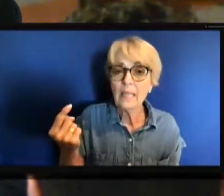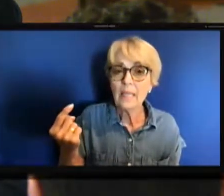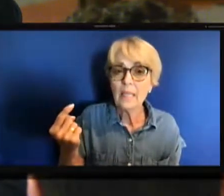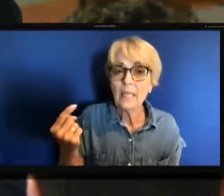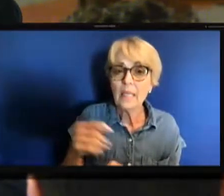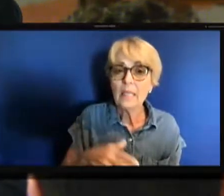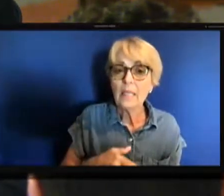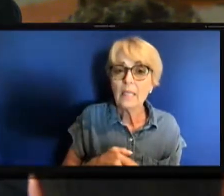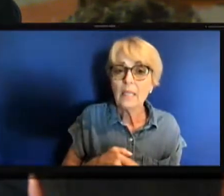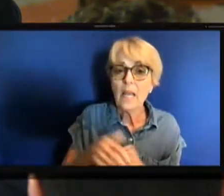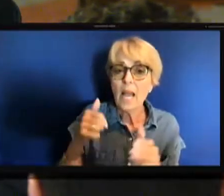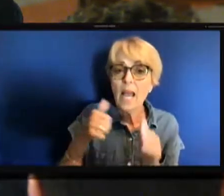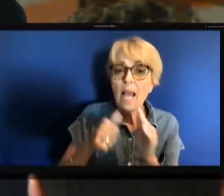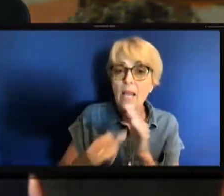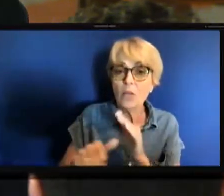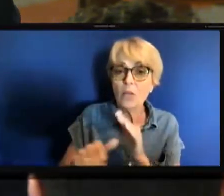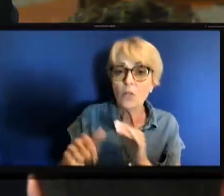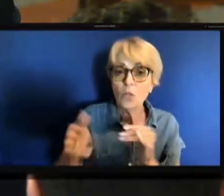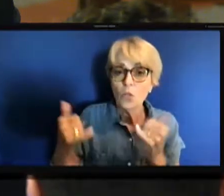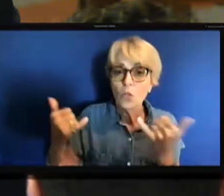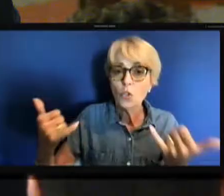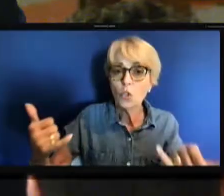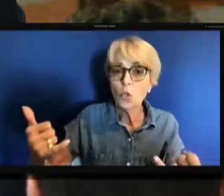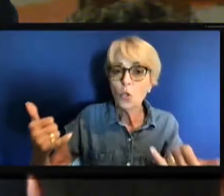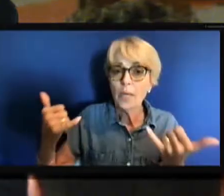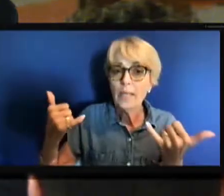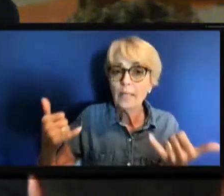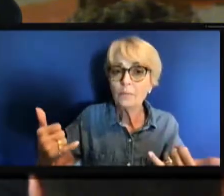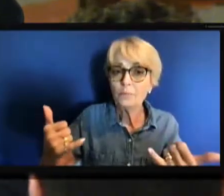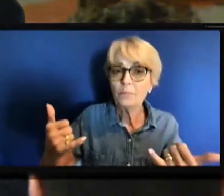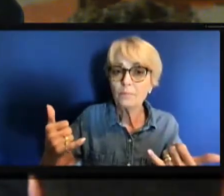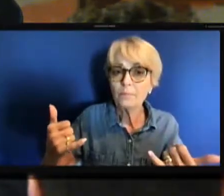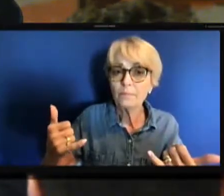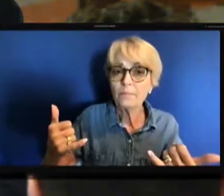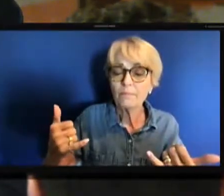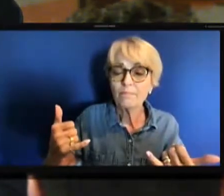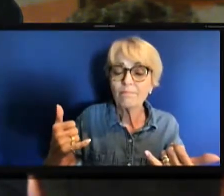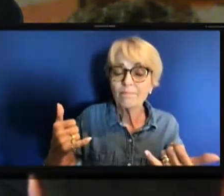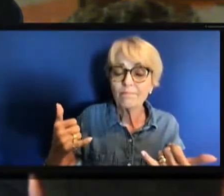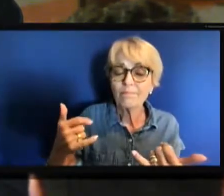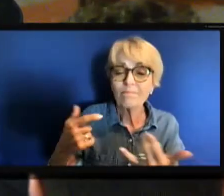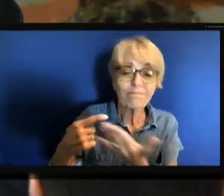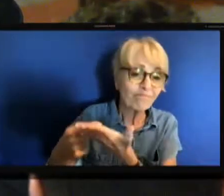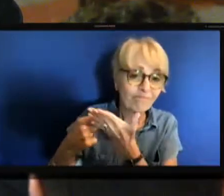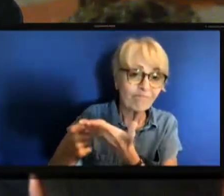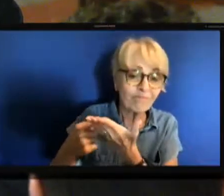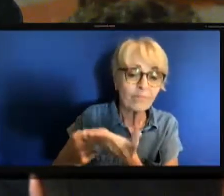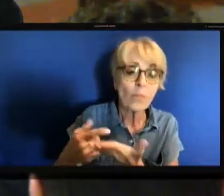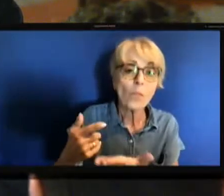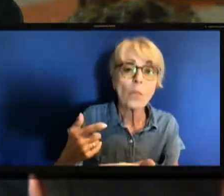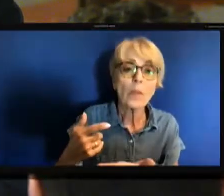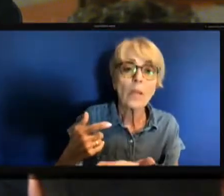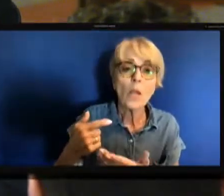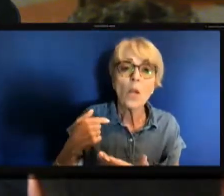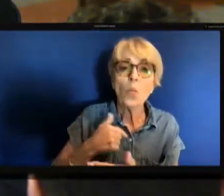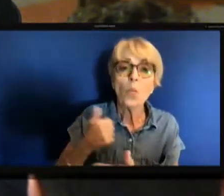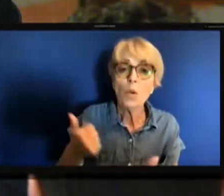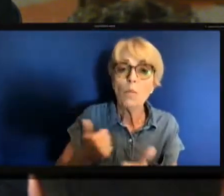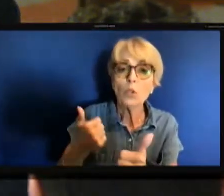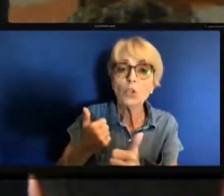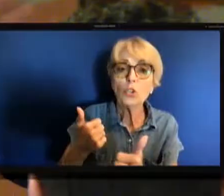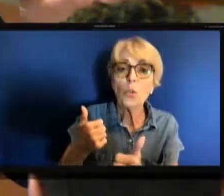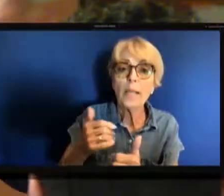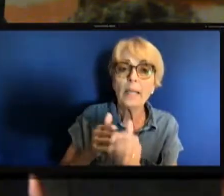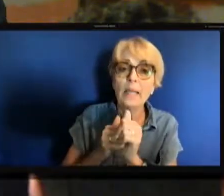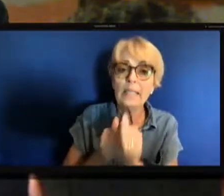under the current iteration of this discussion, we're pursuing guidance on the federal